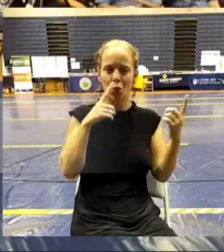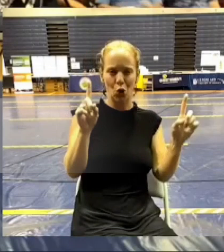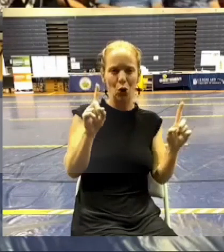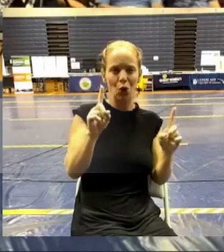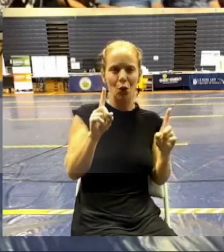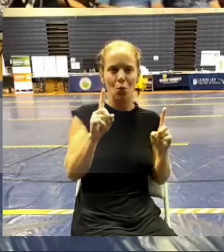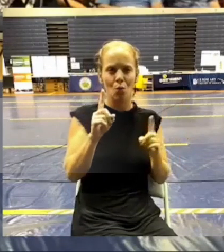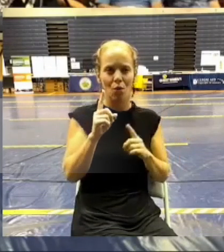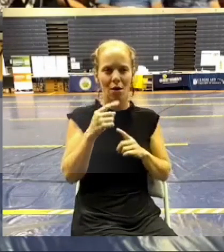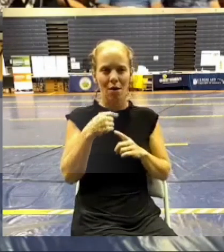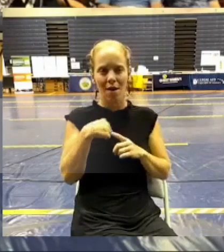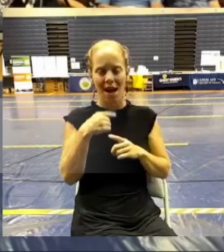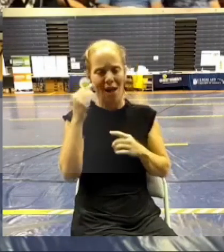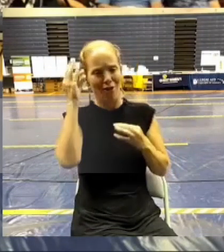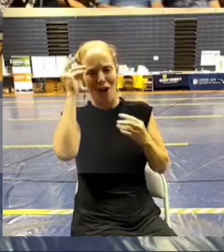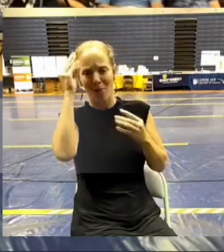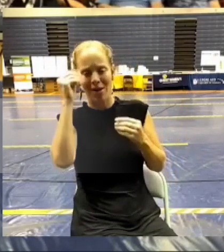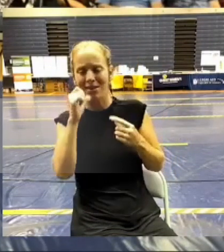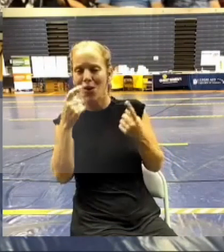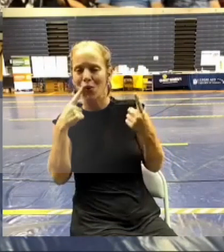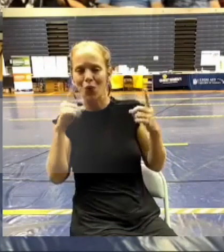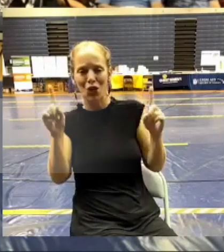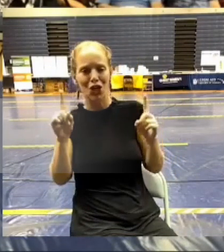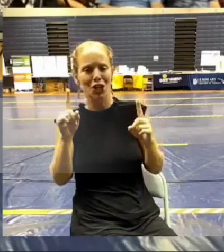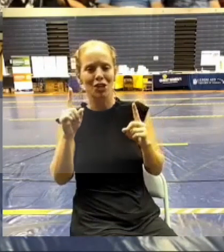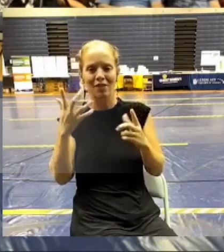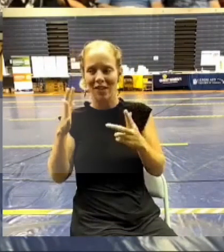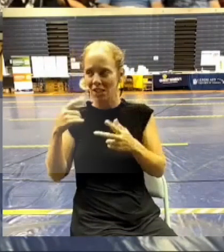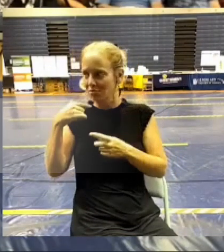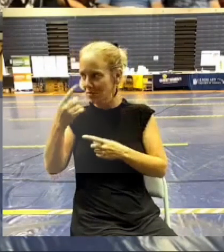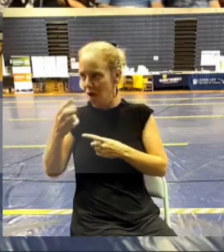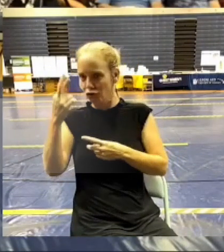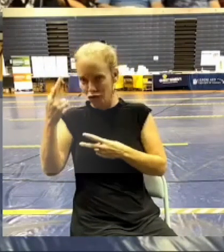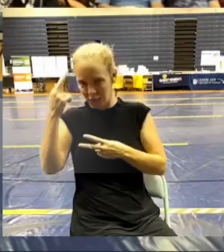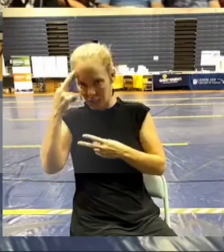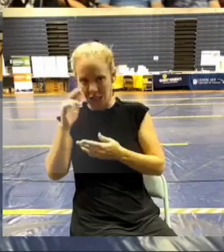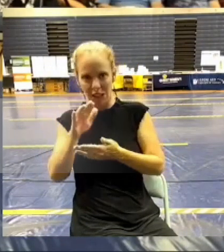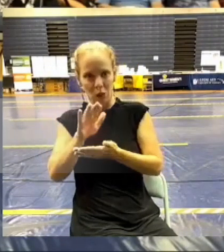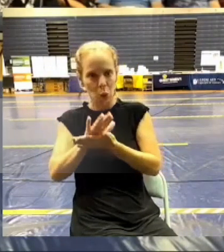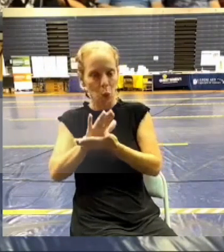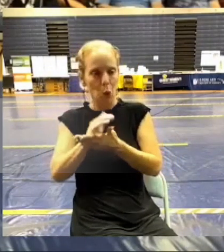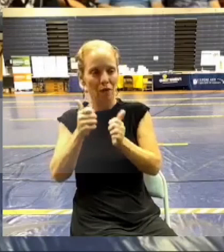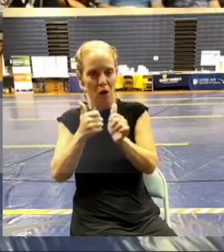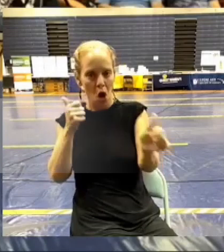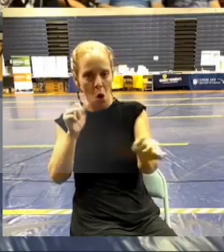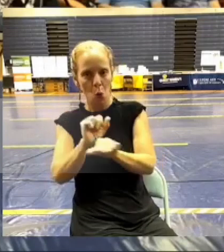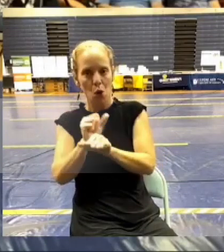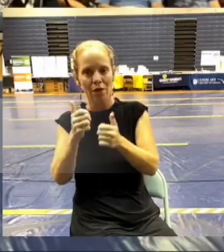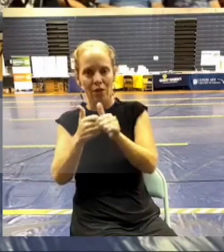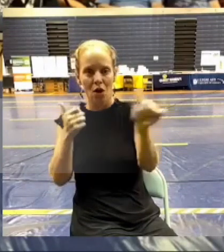gonna work. I thought about it, and it's not gonna work because of those reasons that I just explained.